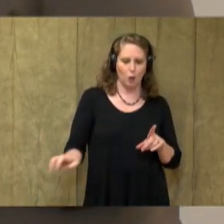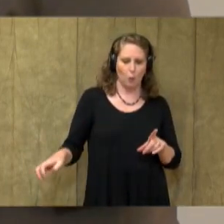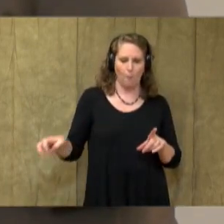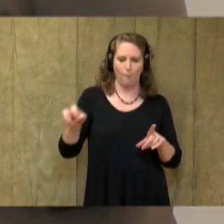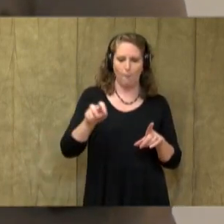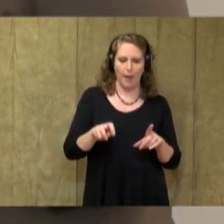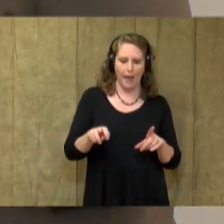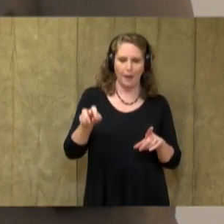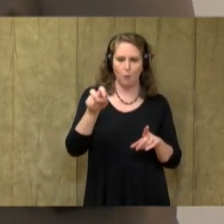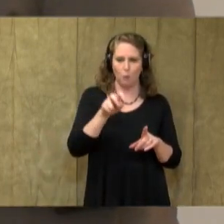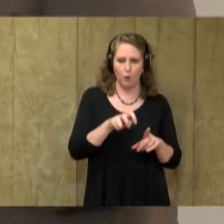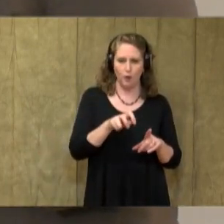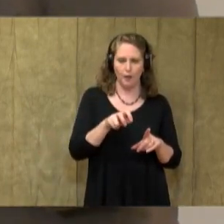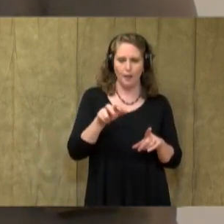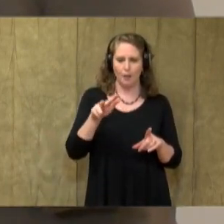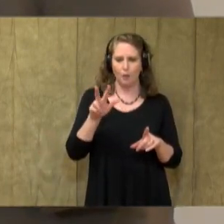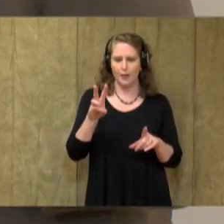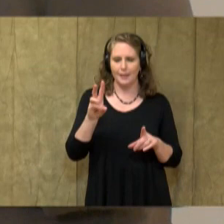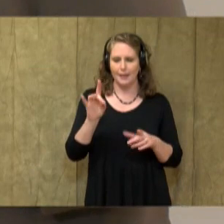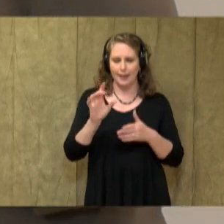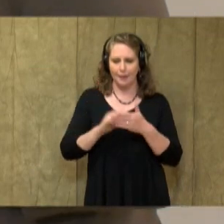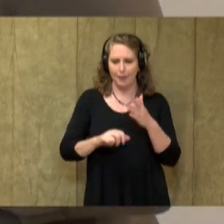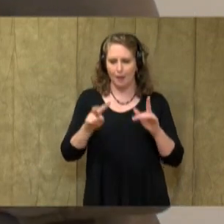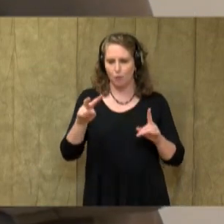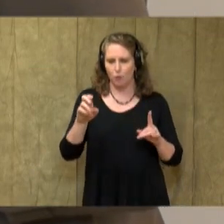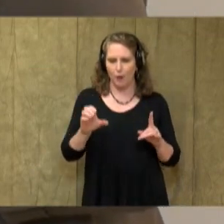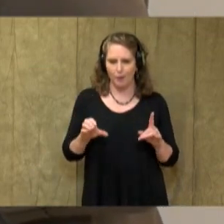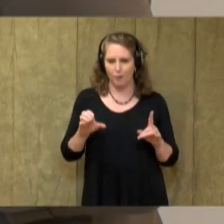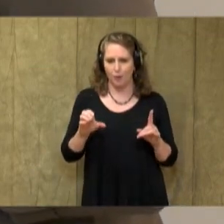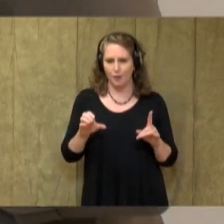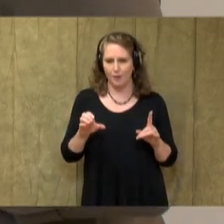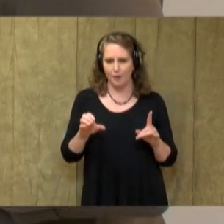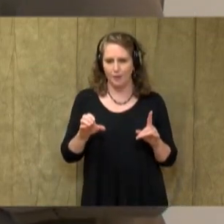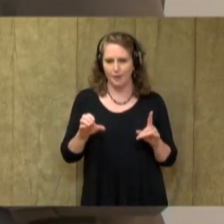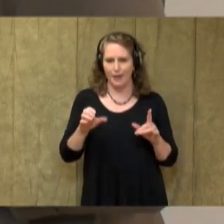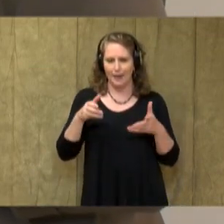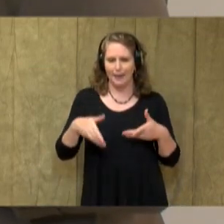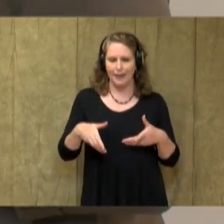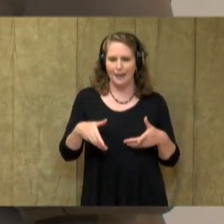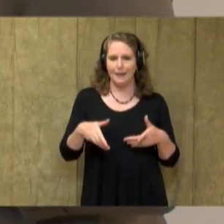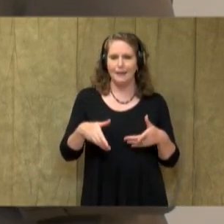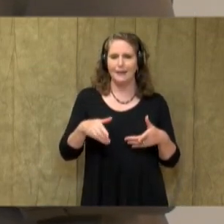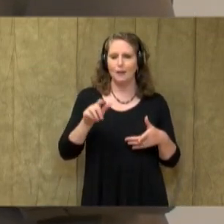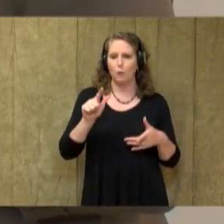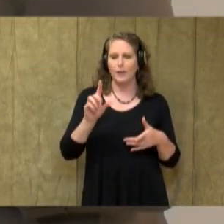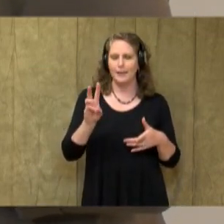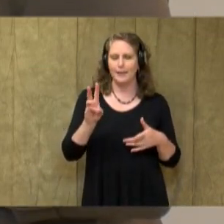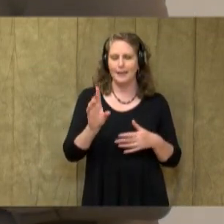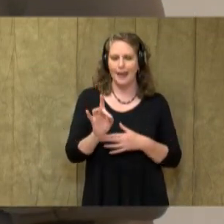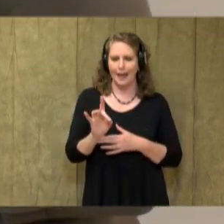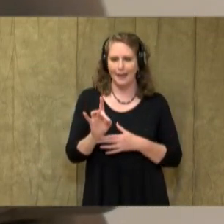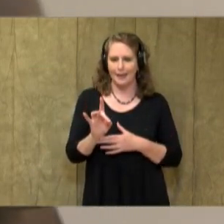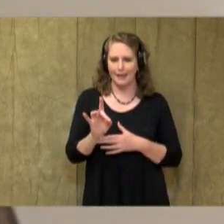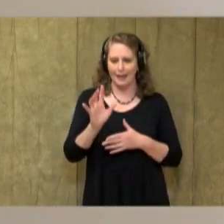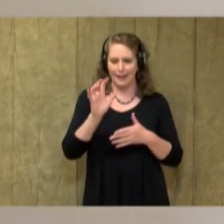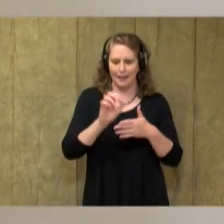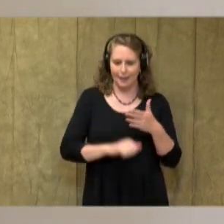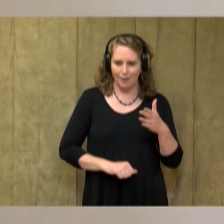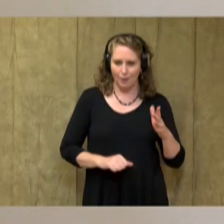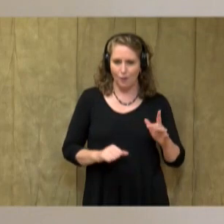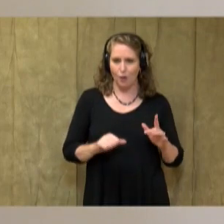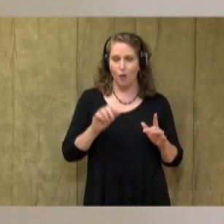backwards. 368 minus 200s, so that was 268, 168. Then I had to take